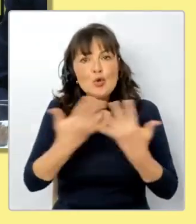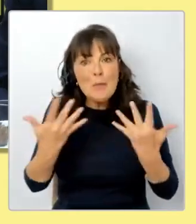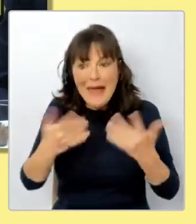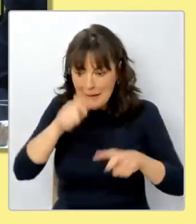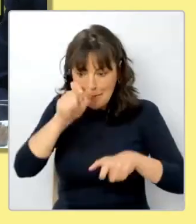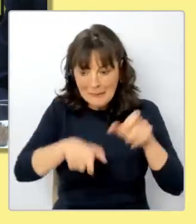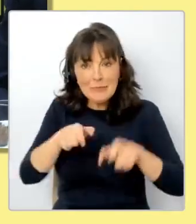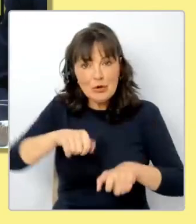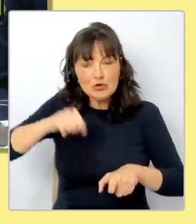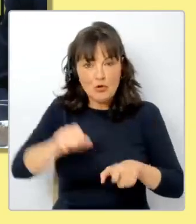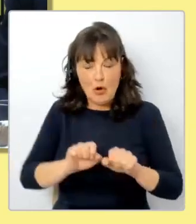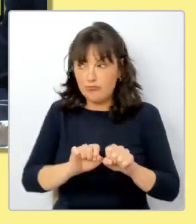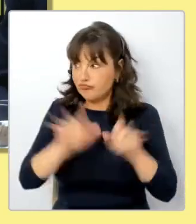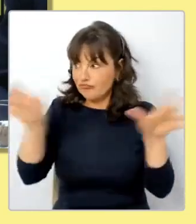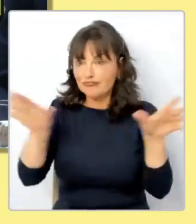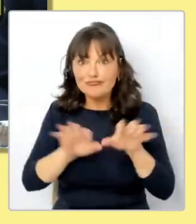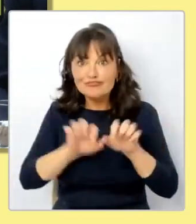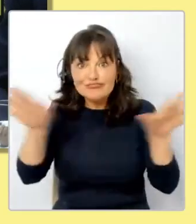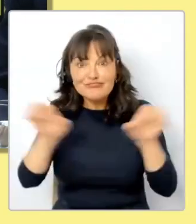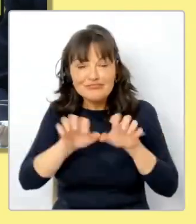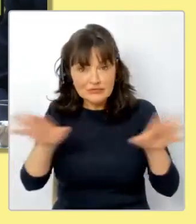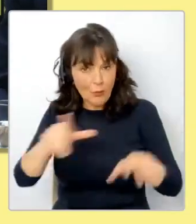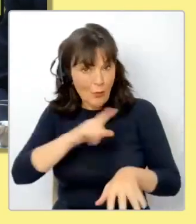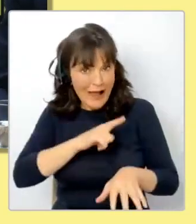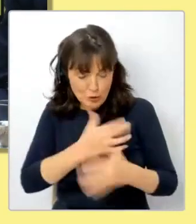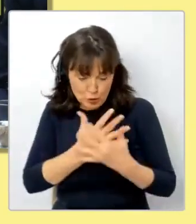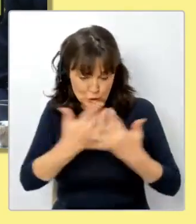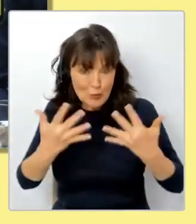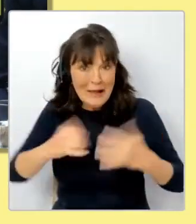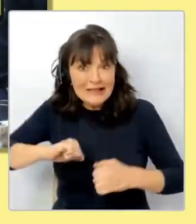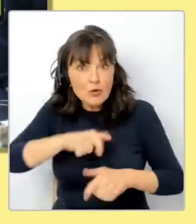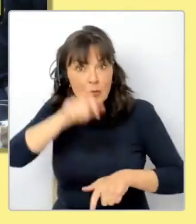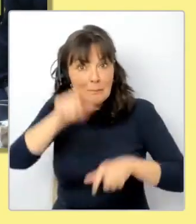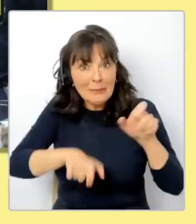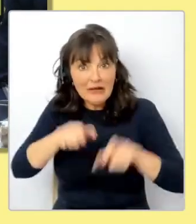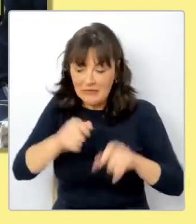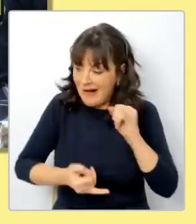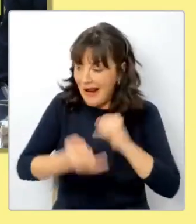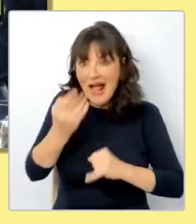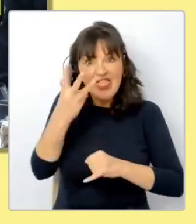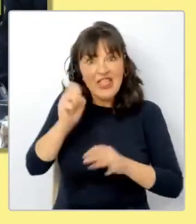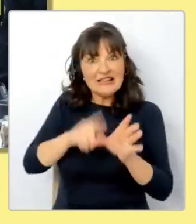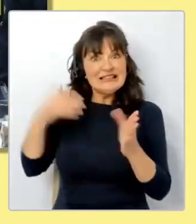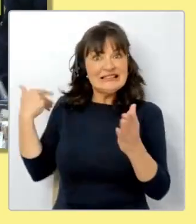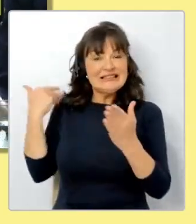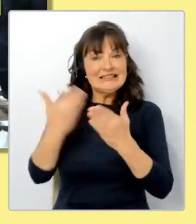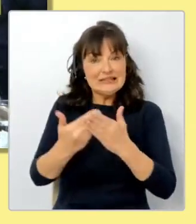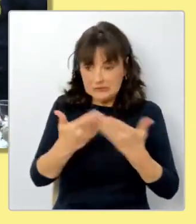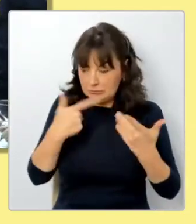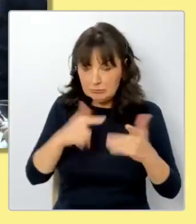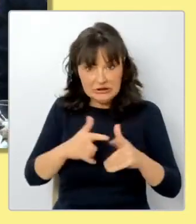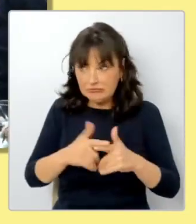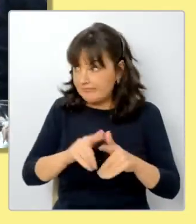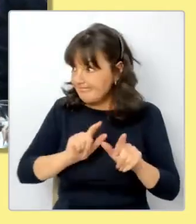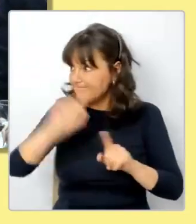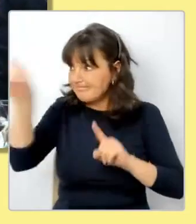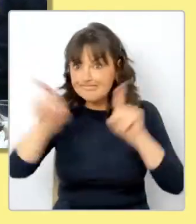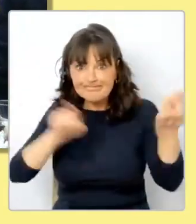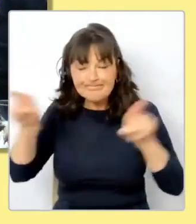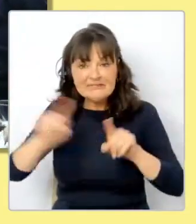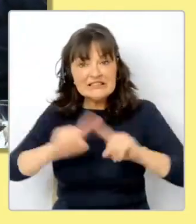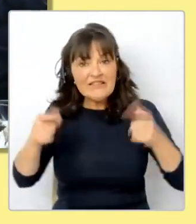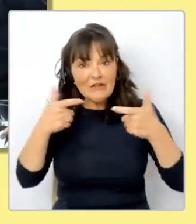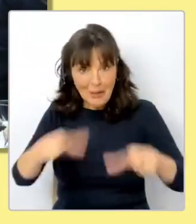You know, so many Scots over the last few decades have left these shores. We welcome people to come and make Scotland their